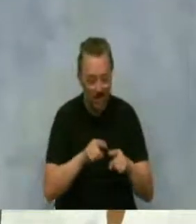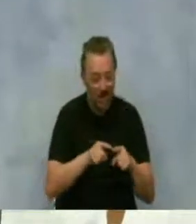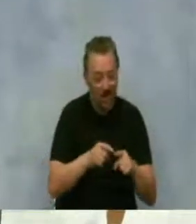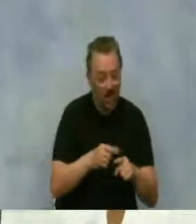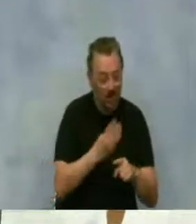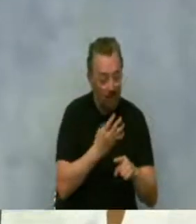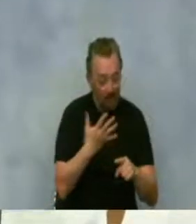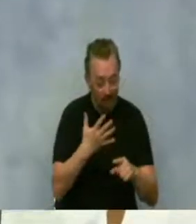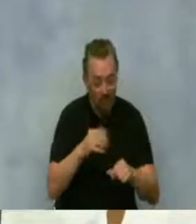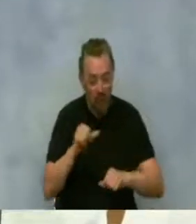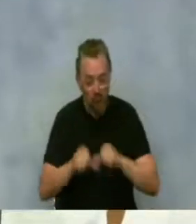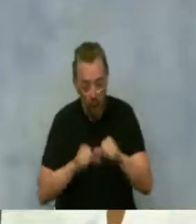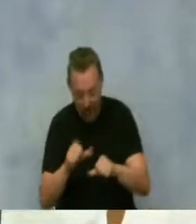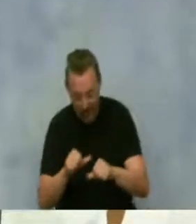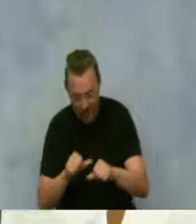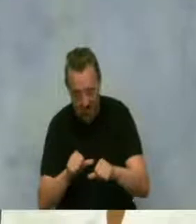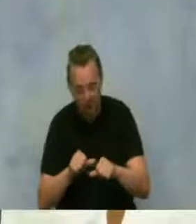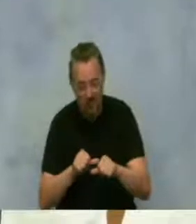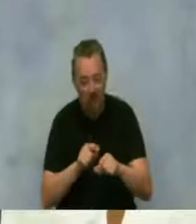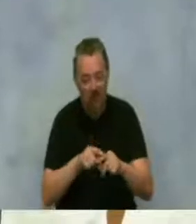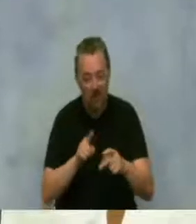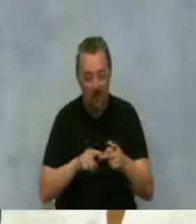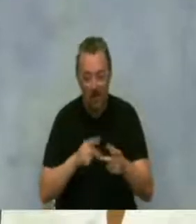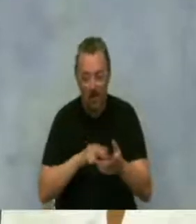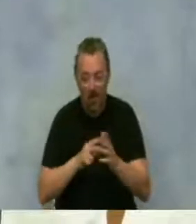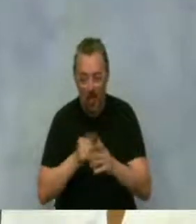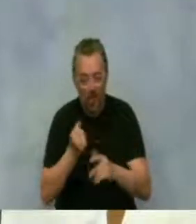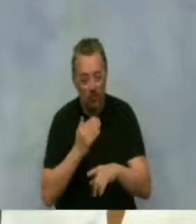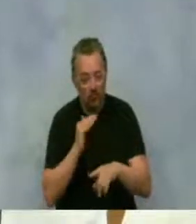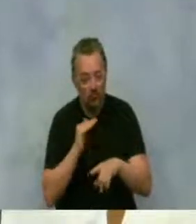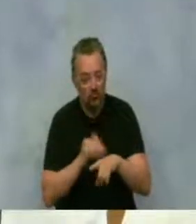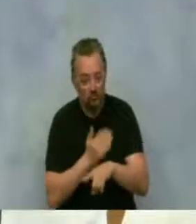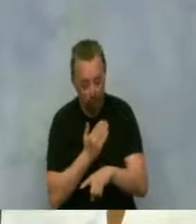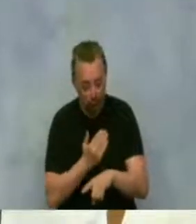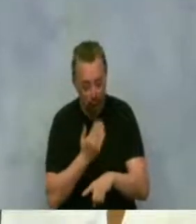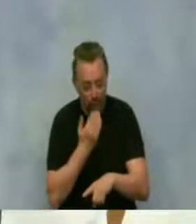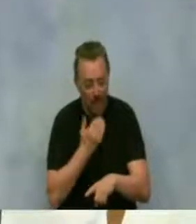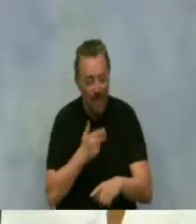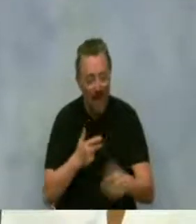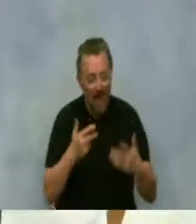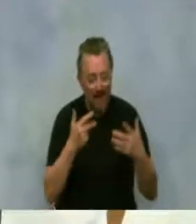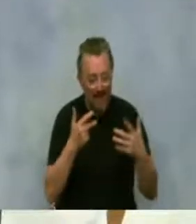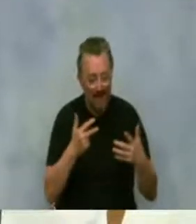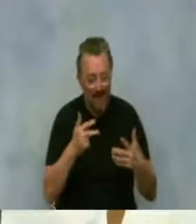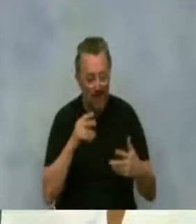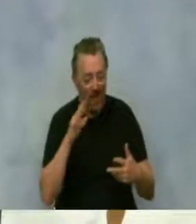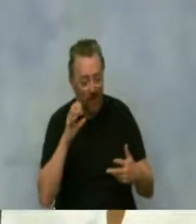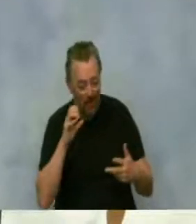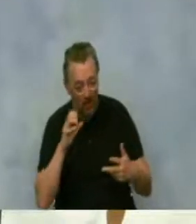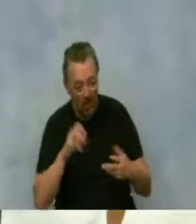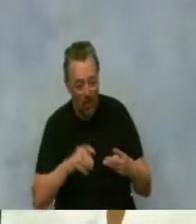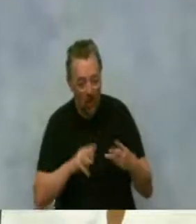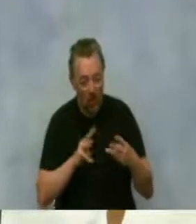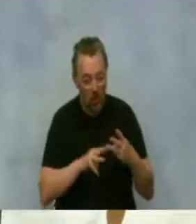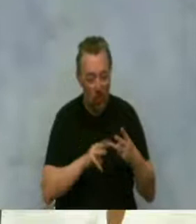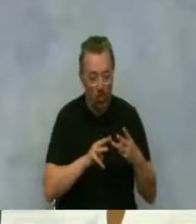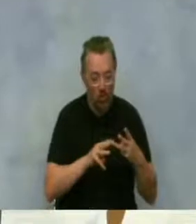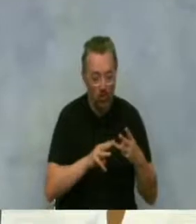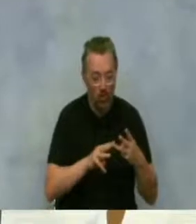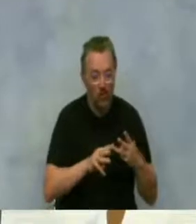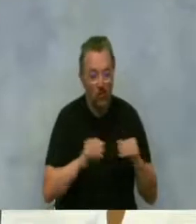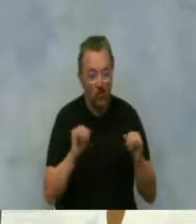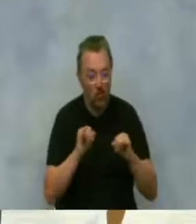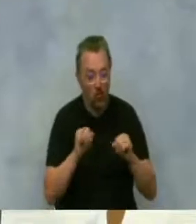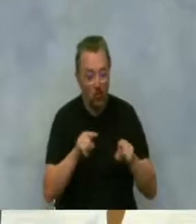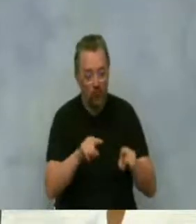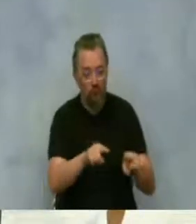in accordance with plan marked green, slight slippage on 8 marked amber, while 3 have been recorded with significant slippage marked